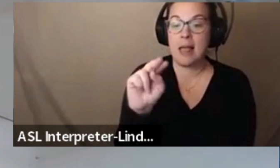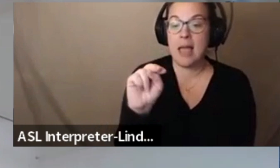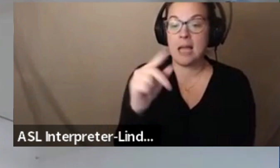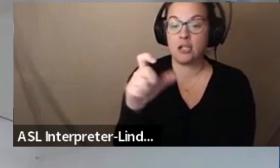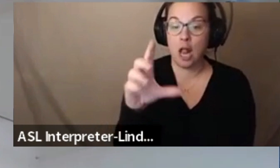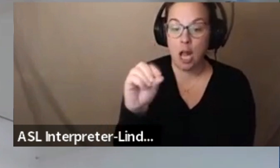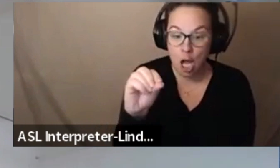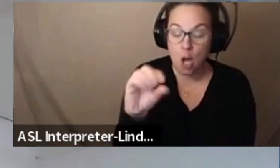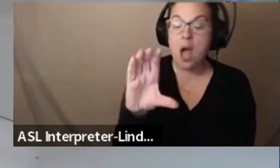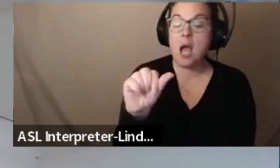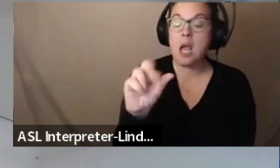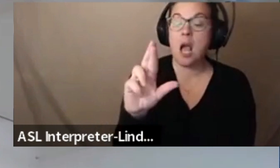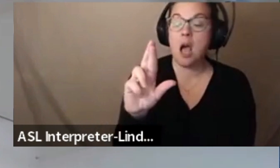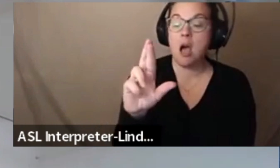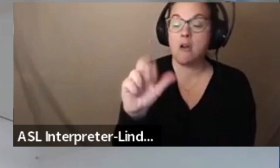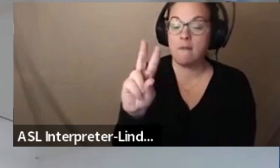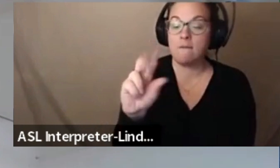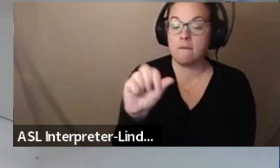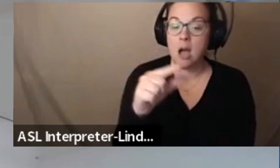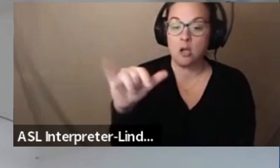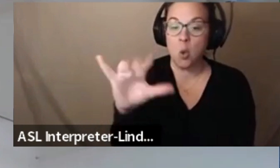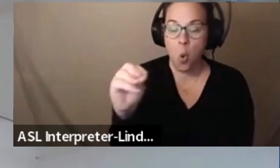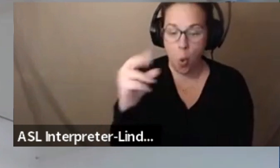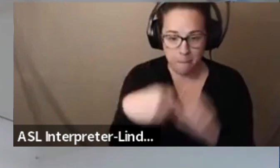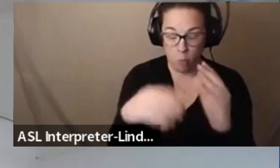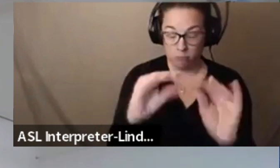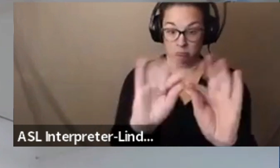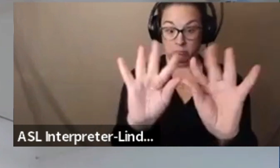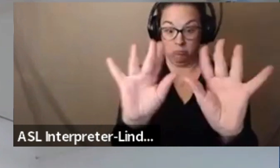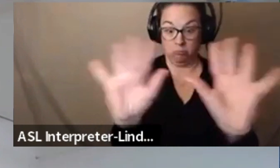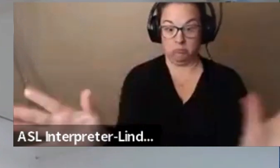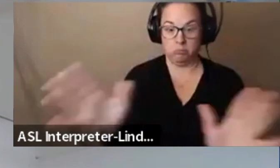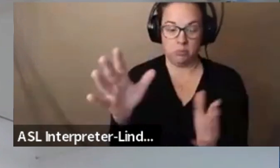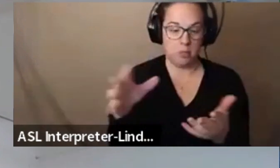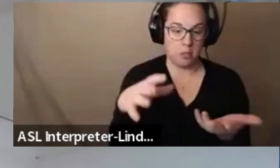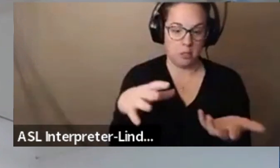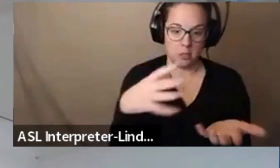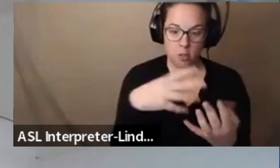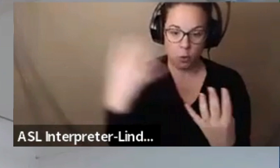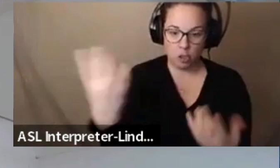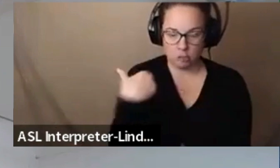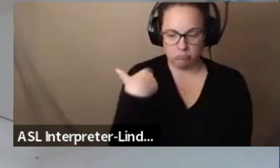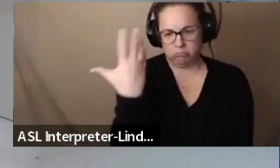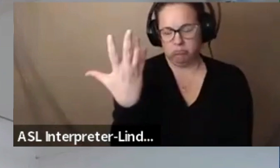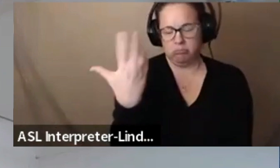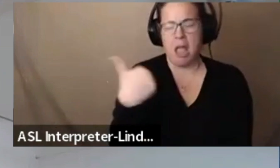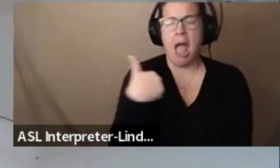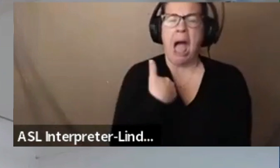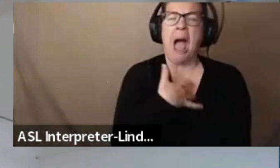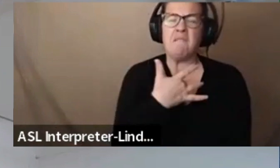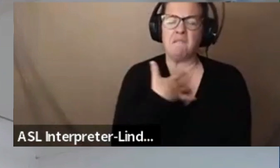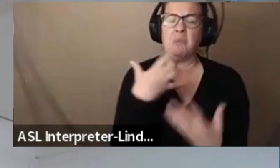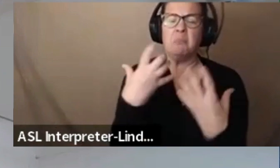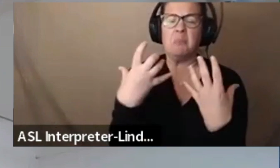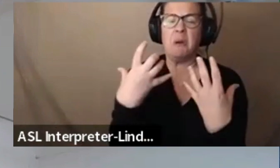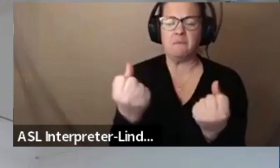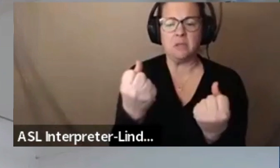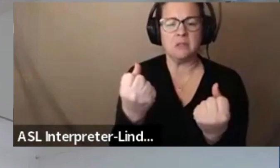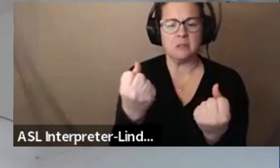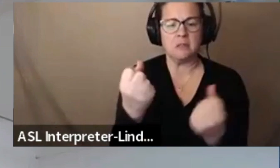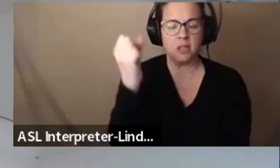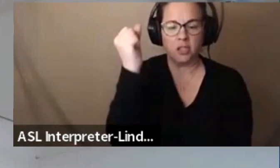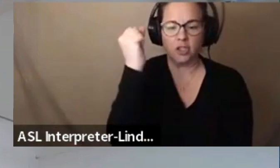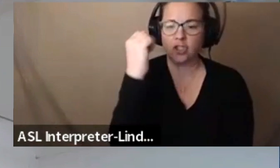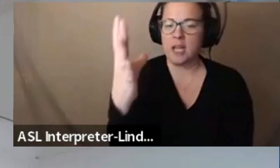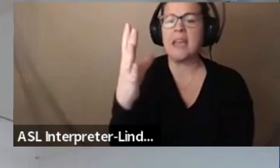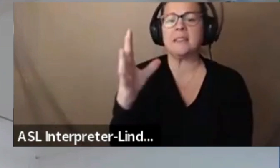really obvious that they are. I think I feel secure in saying that Shakespeare was sending out all kinds